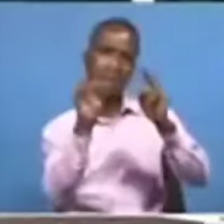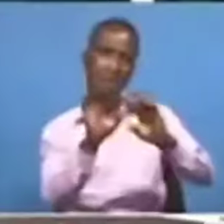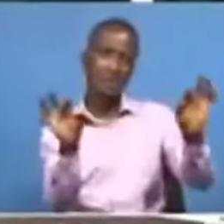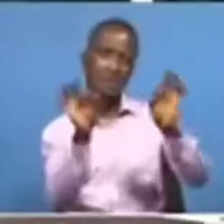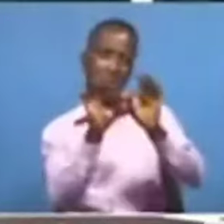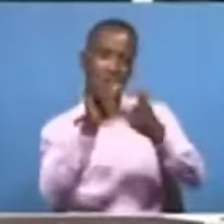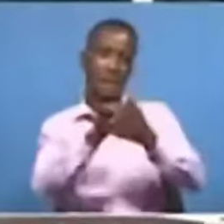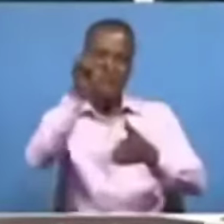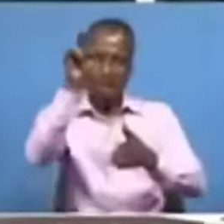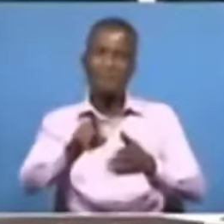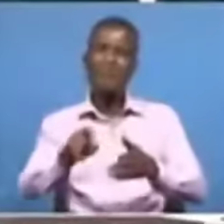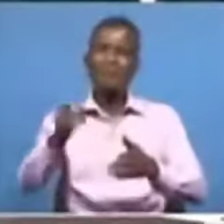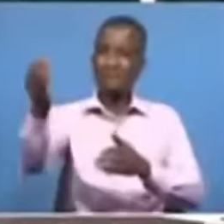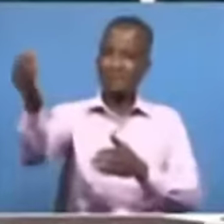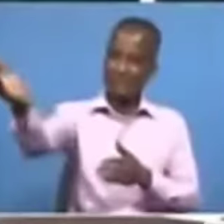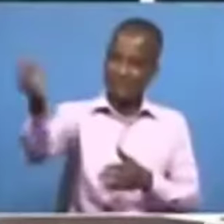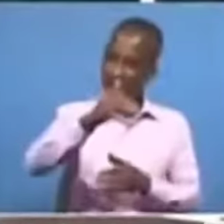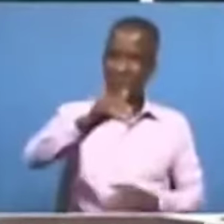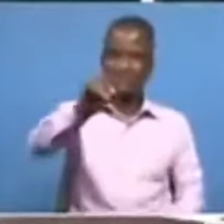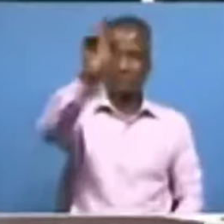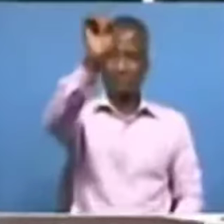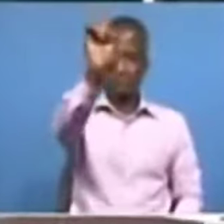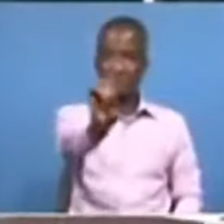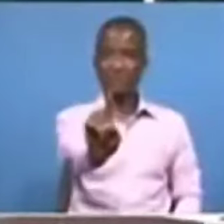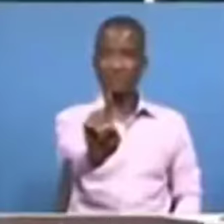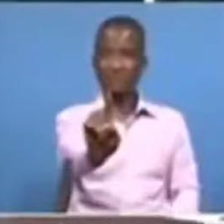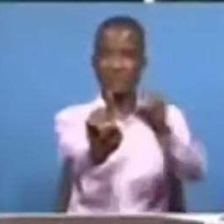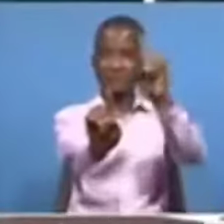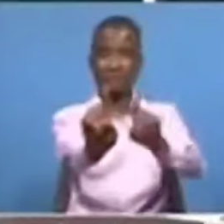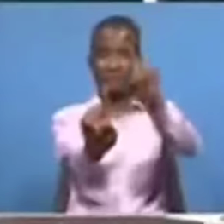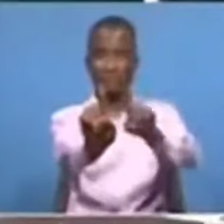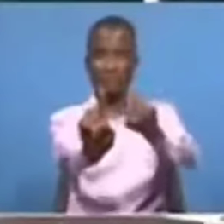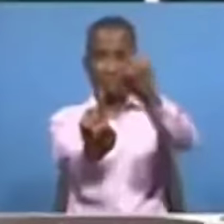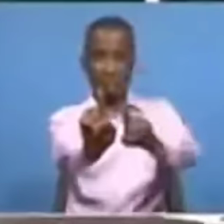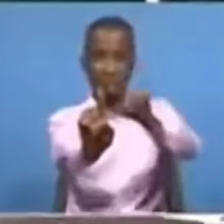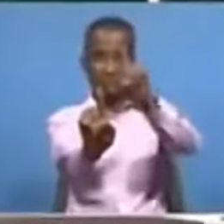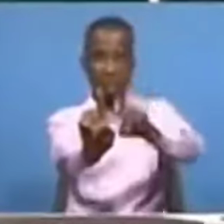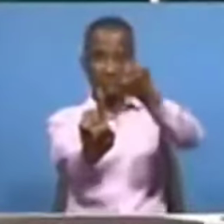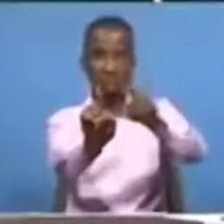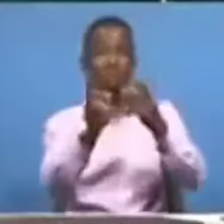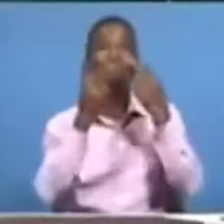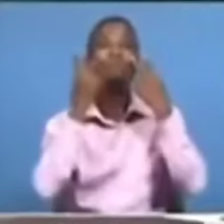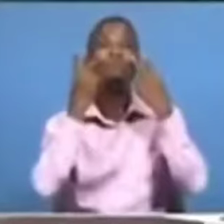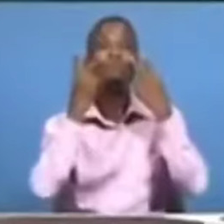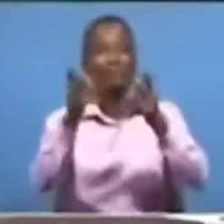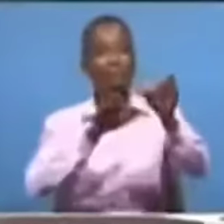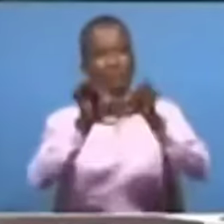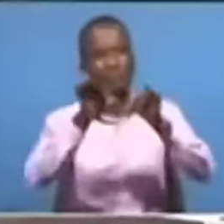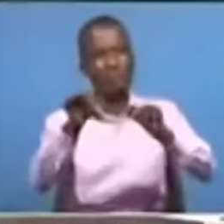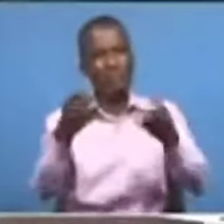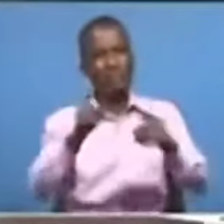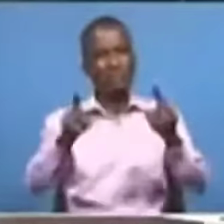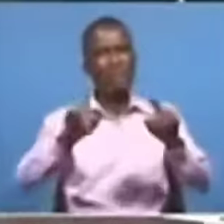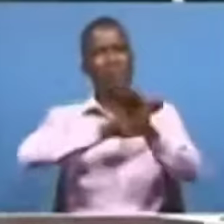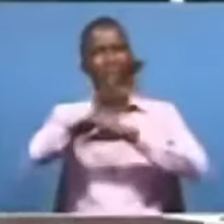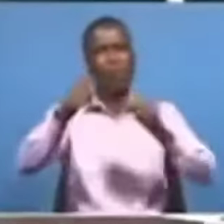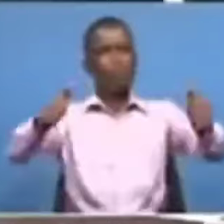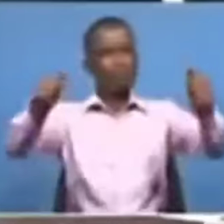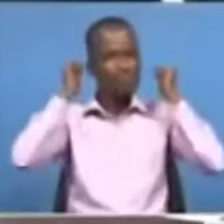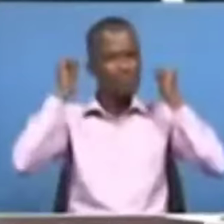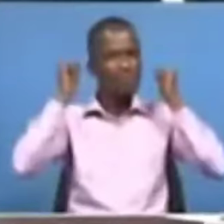that she be made to enter the box, cross-examined, so that the truth in these claims could be